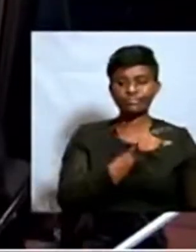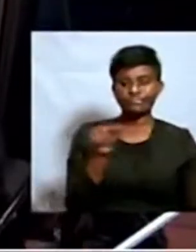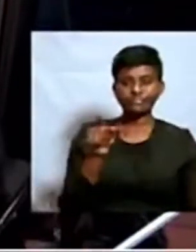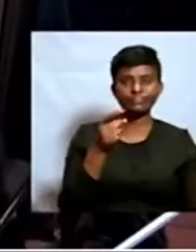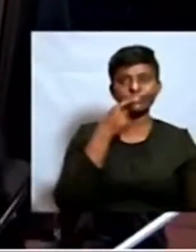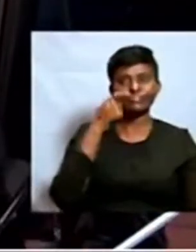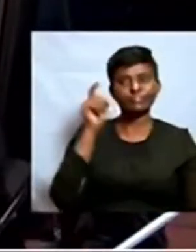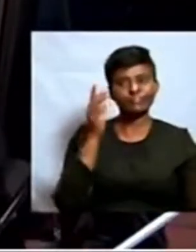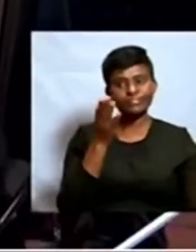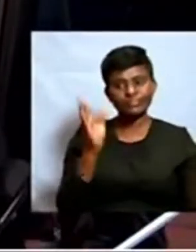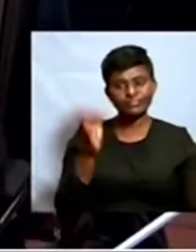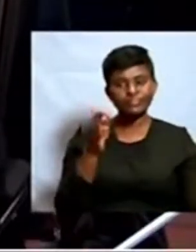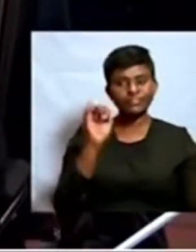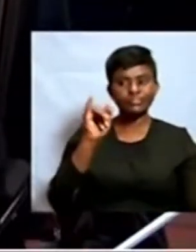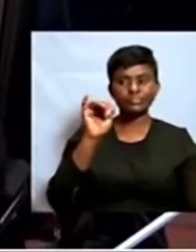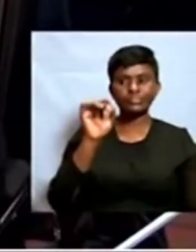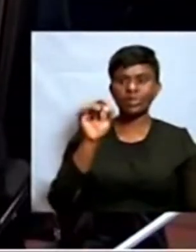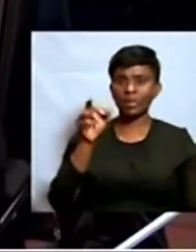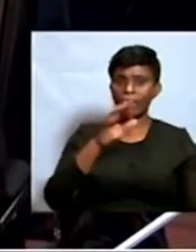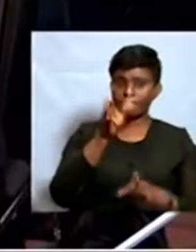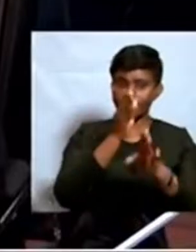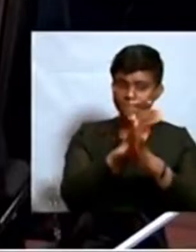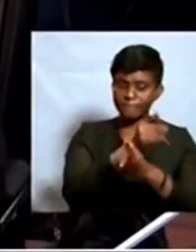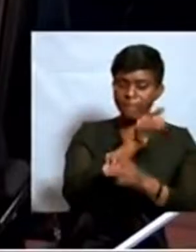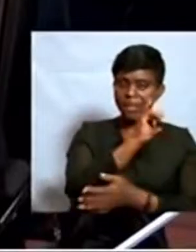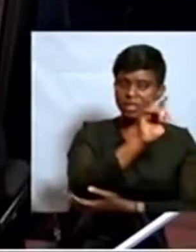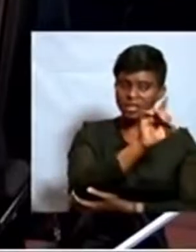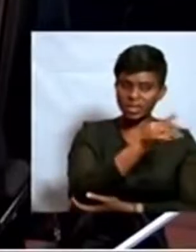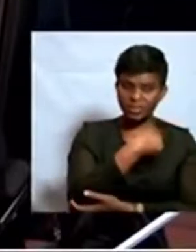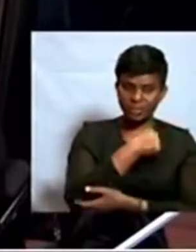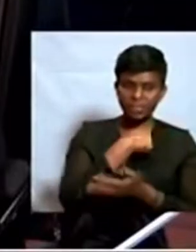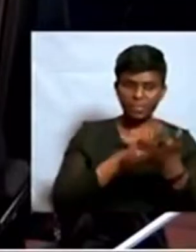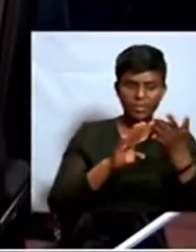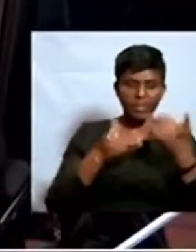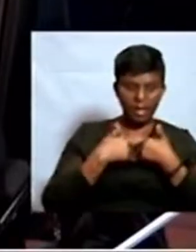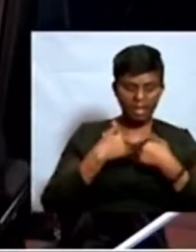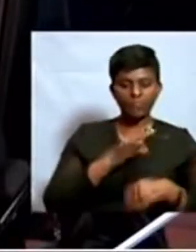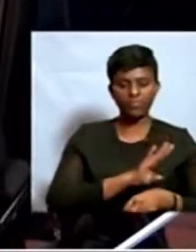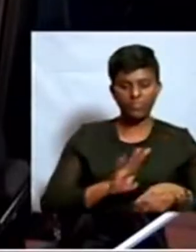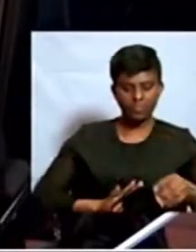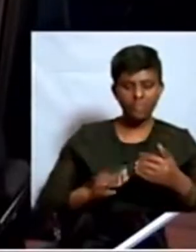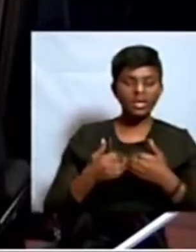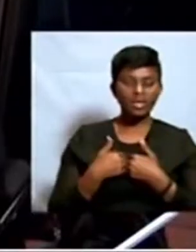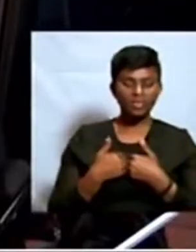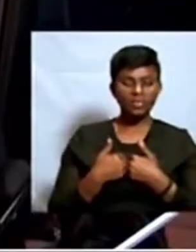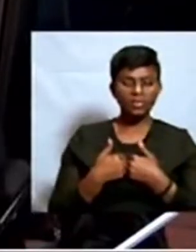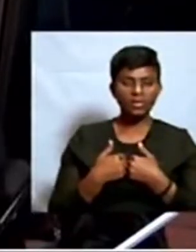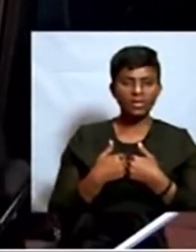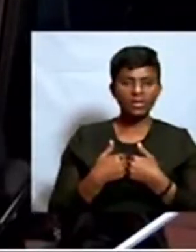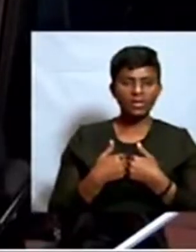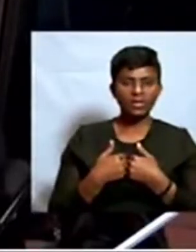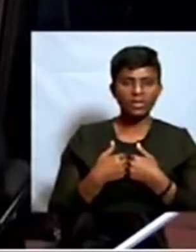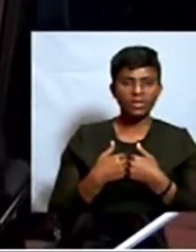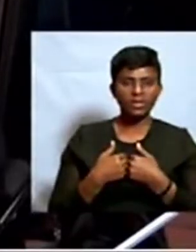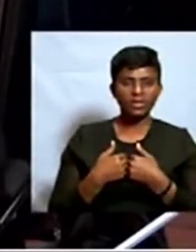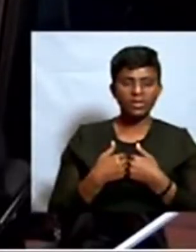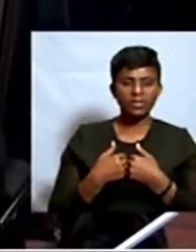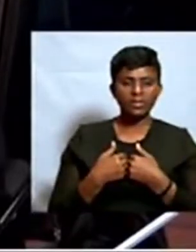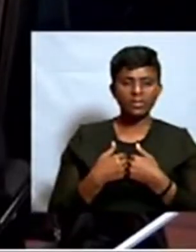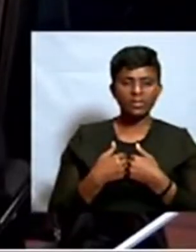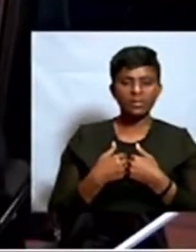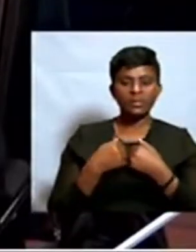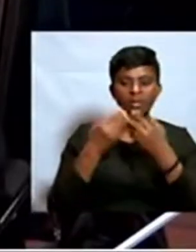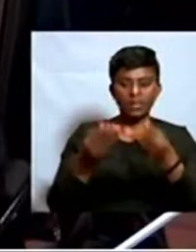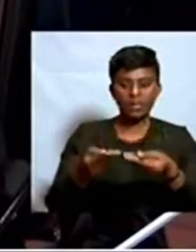directed to the IDC. I would like to believe we have a board. Who would you care to